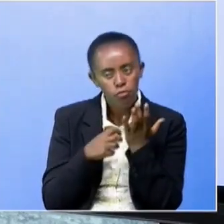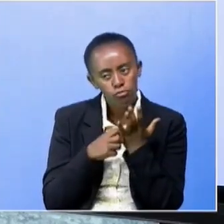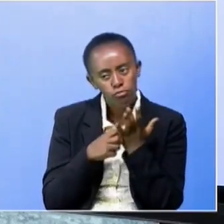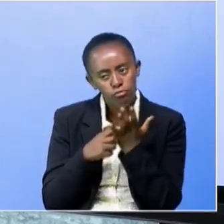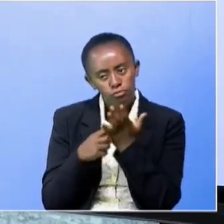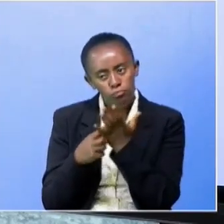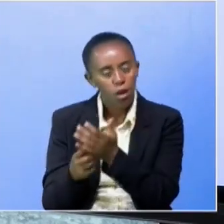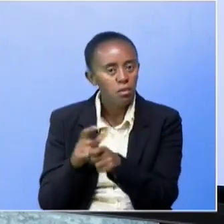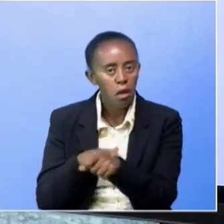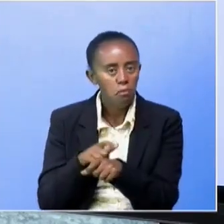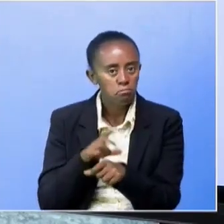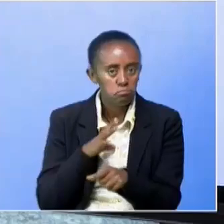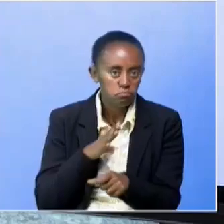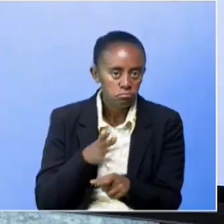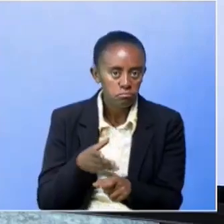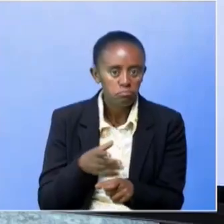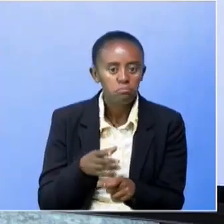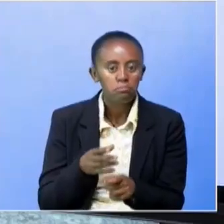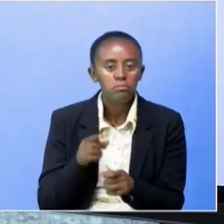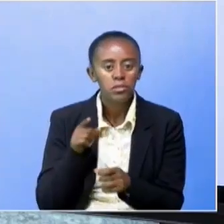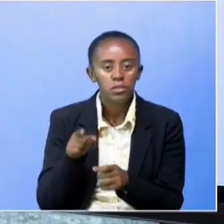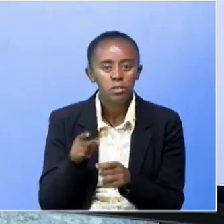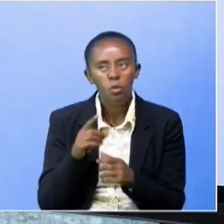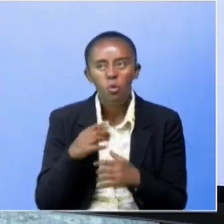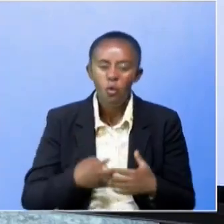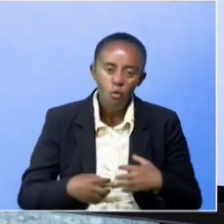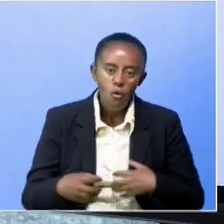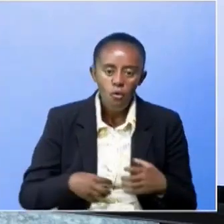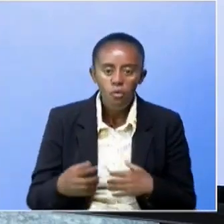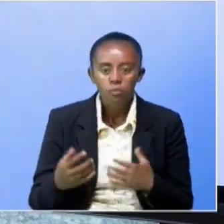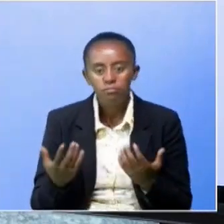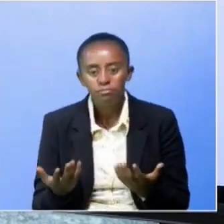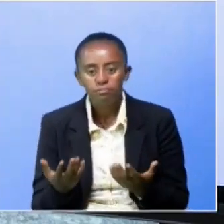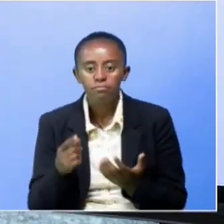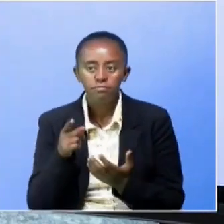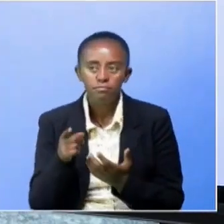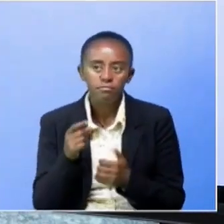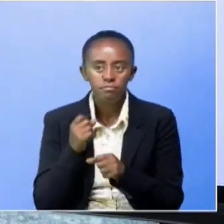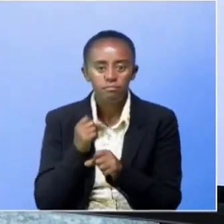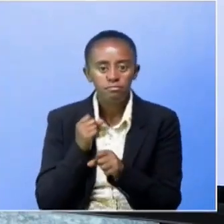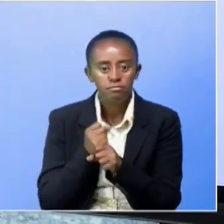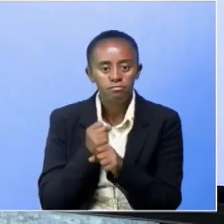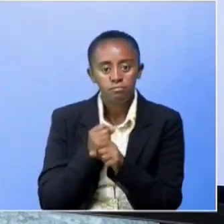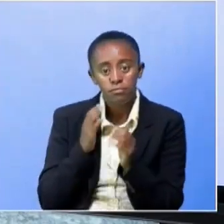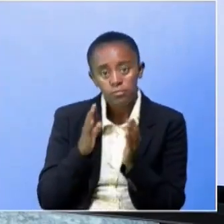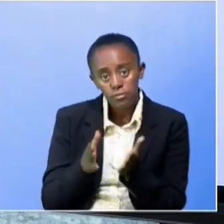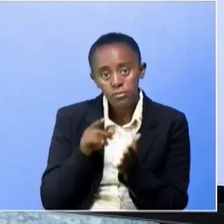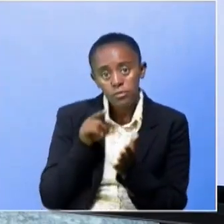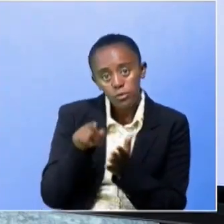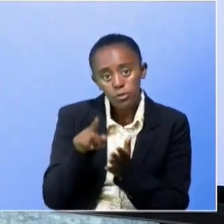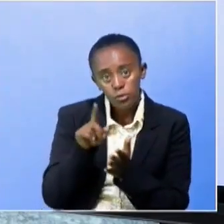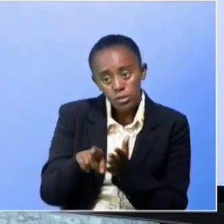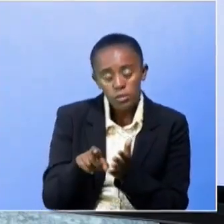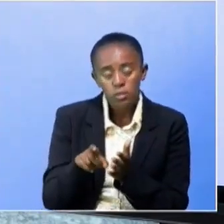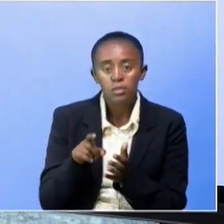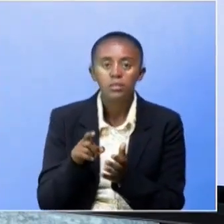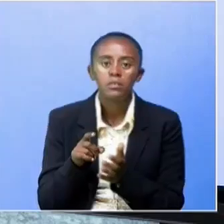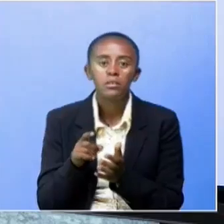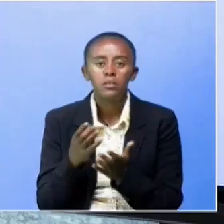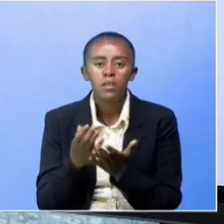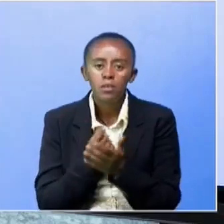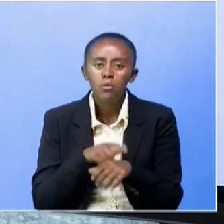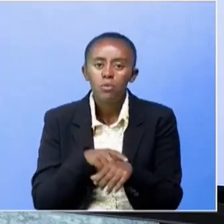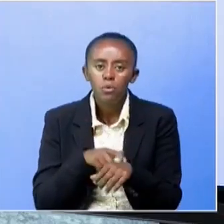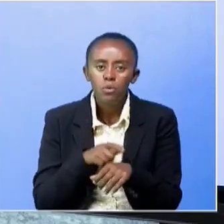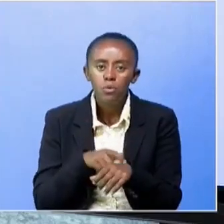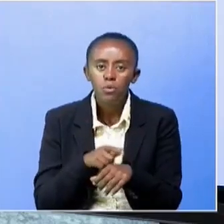time. And you cannot complain to your employer that you have been taking what?